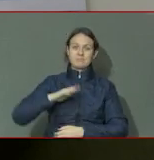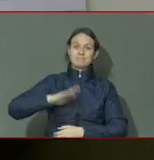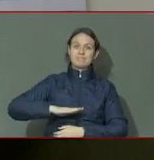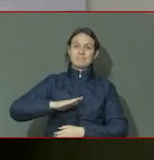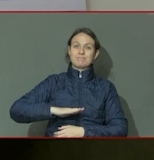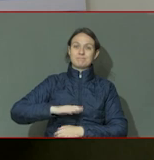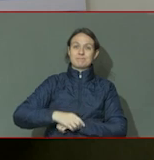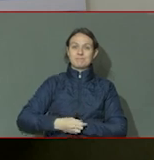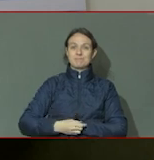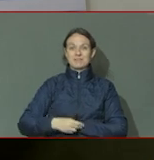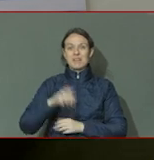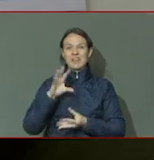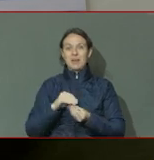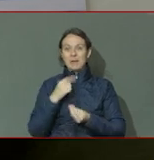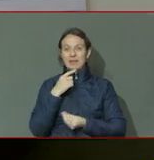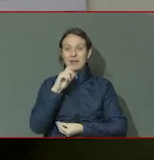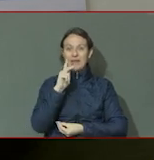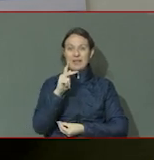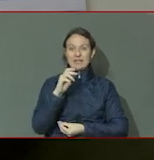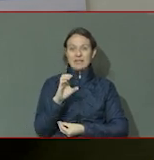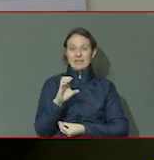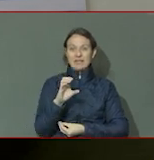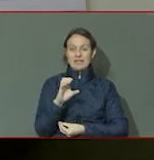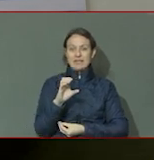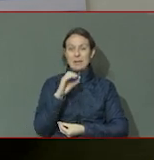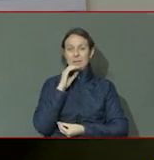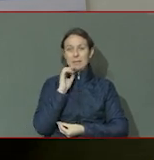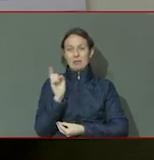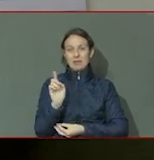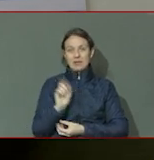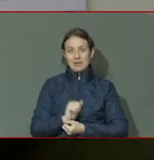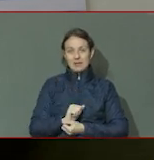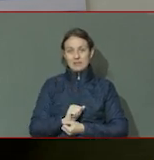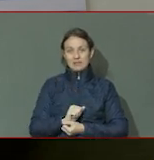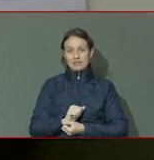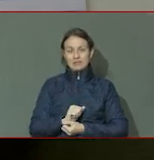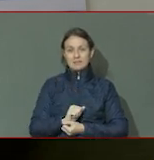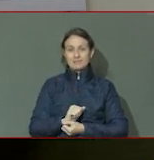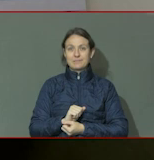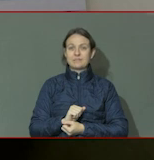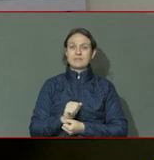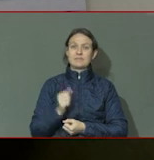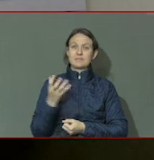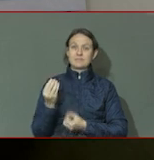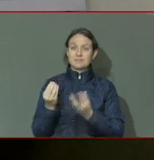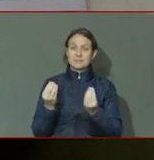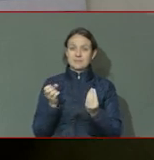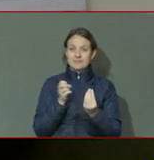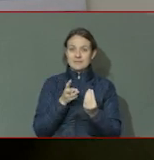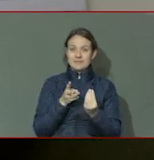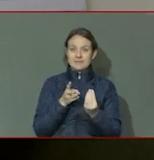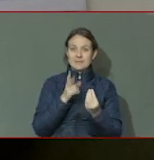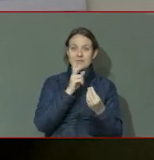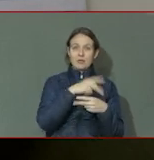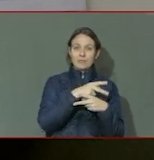quickly a summary, Kc is a ratio between the products and